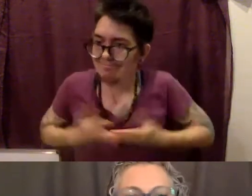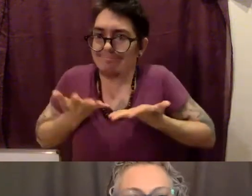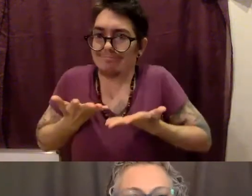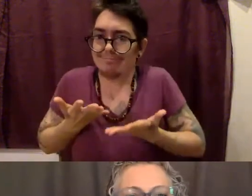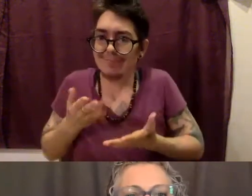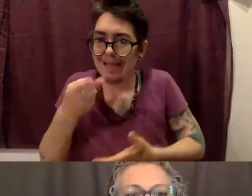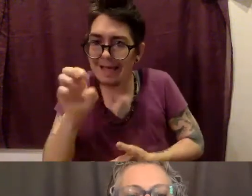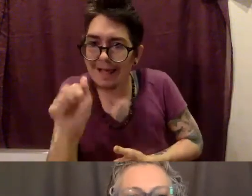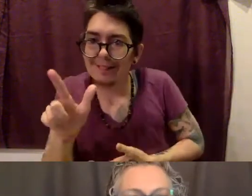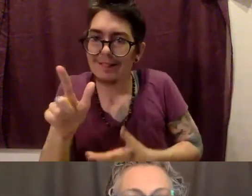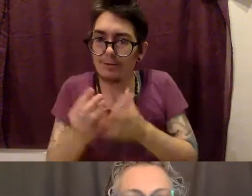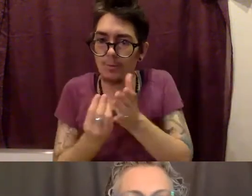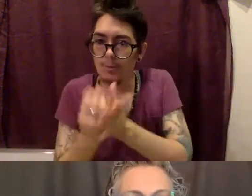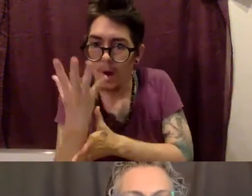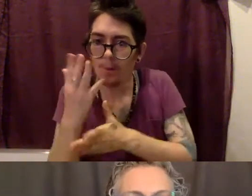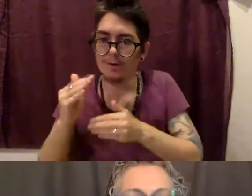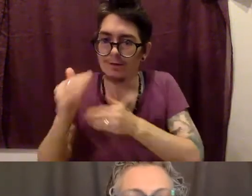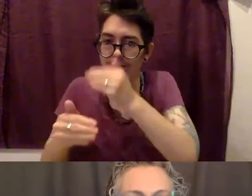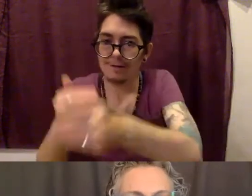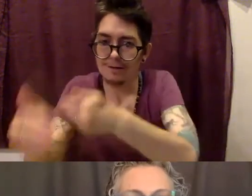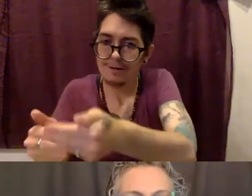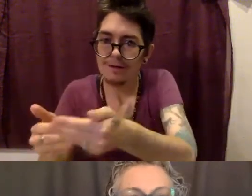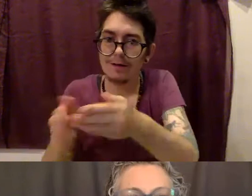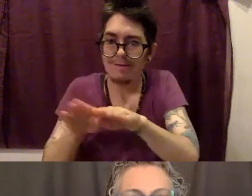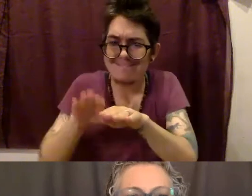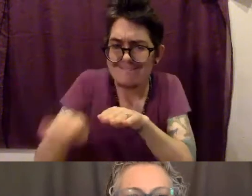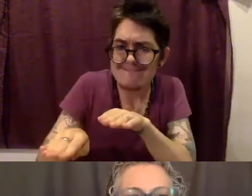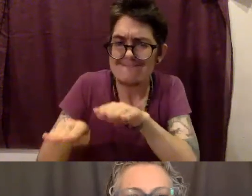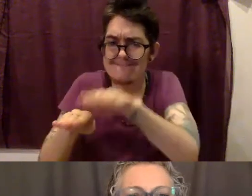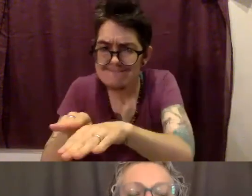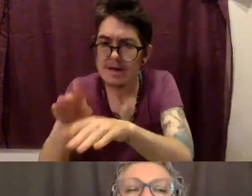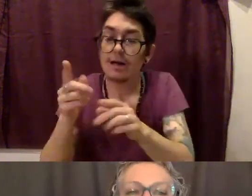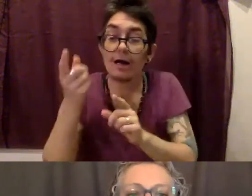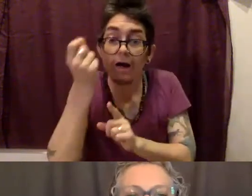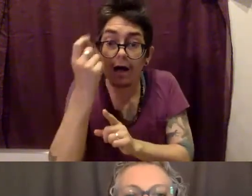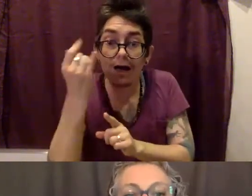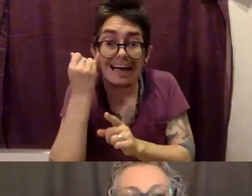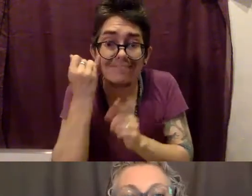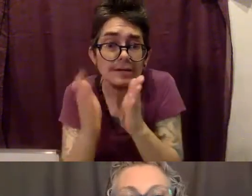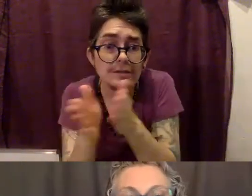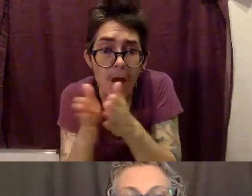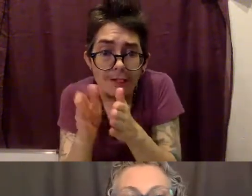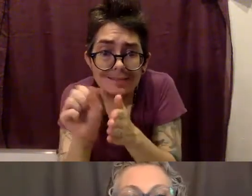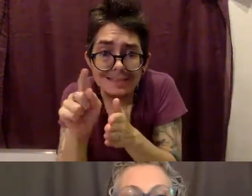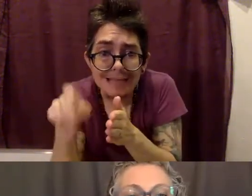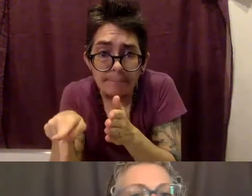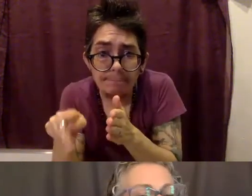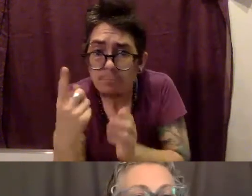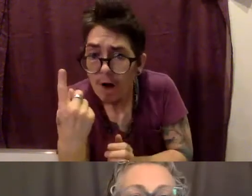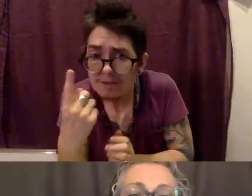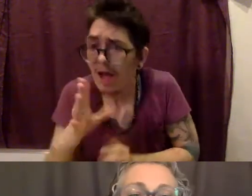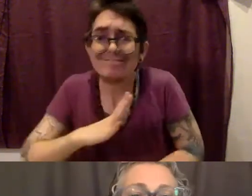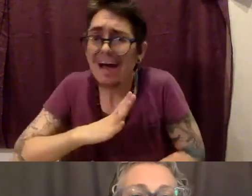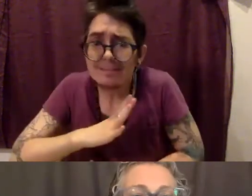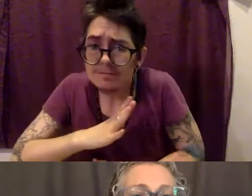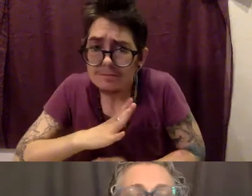new energy, use that inspirational, that healing growth energy to take those steps forward. Even